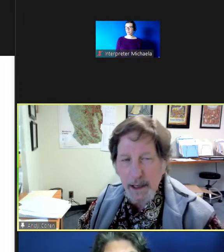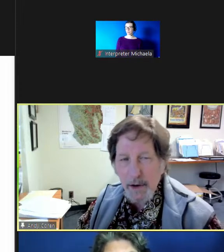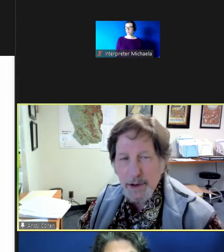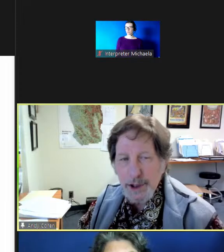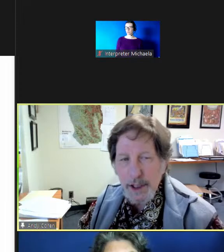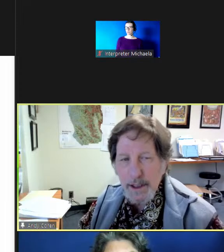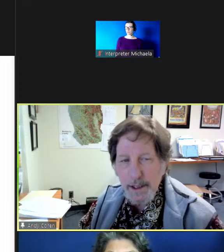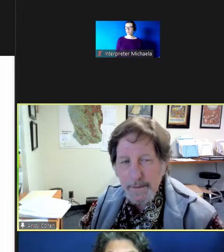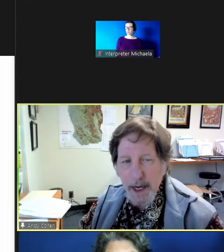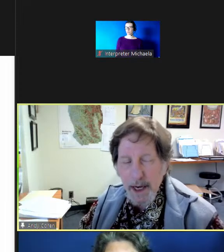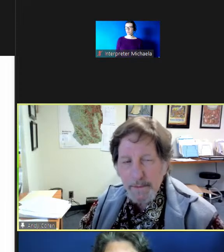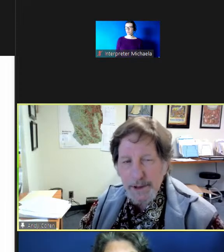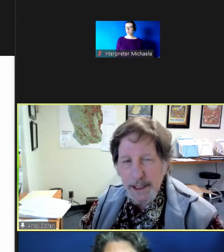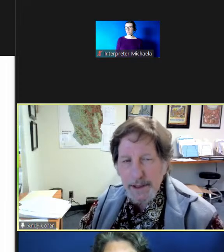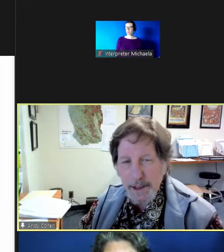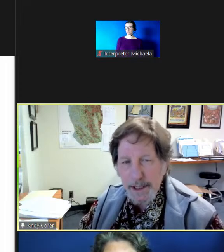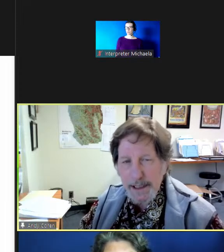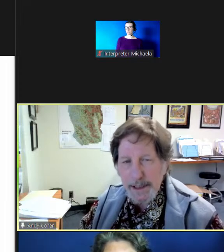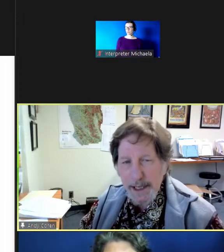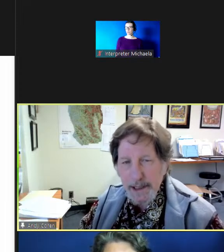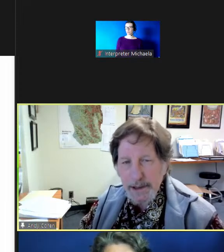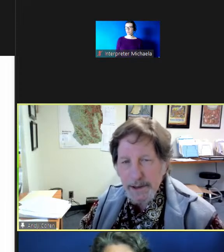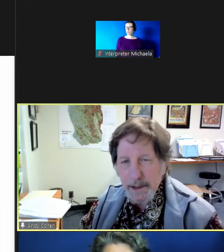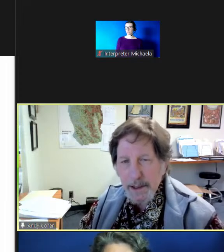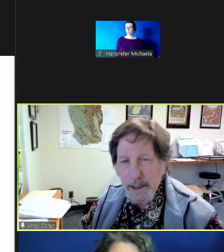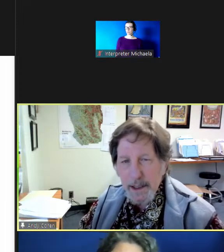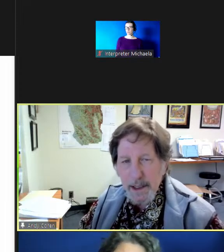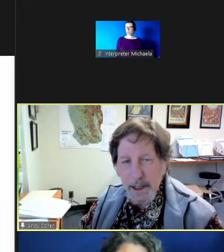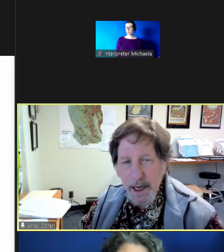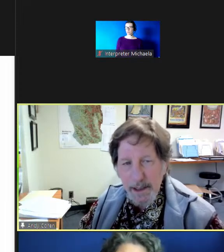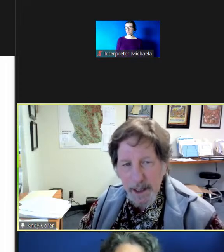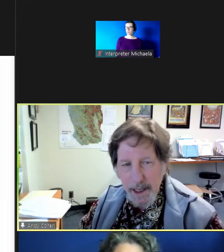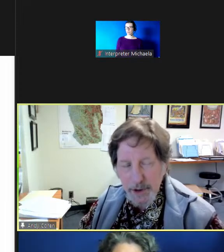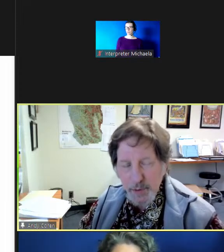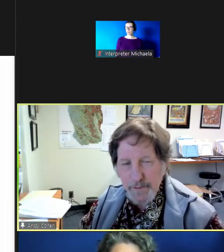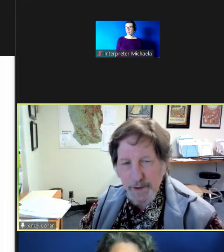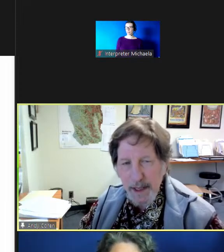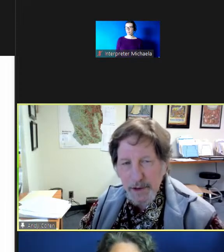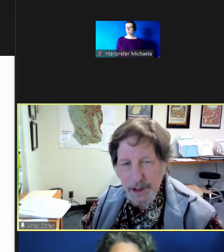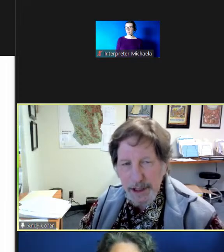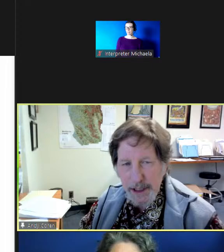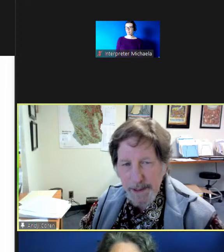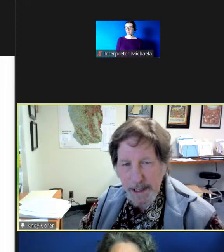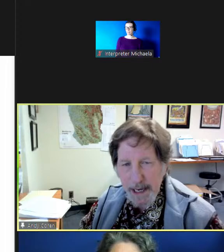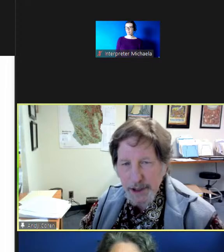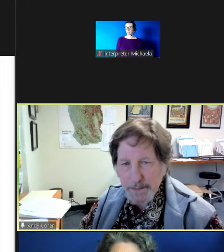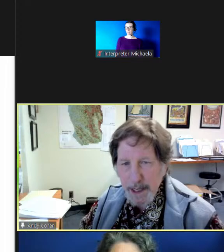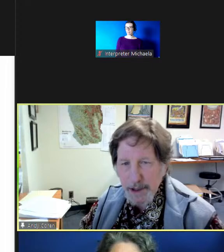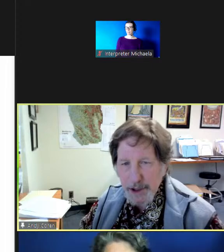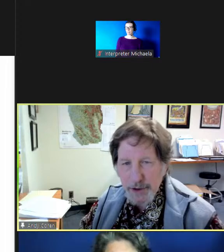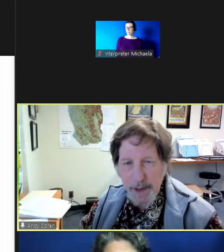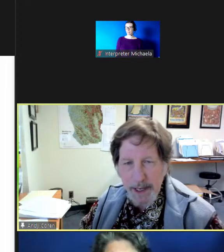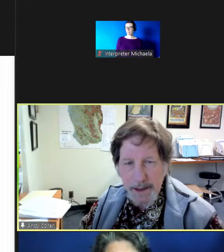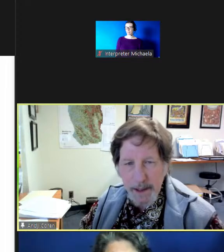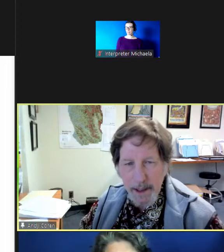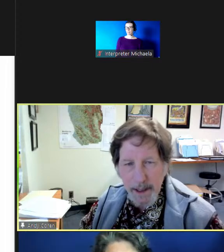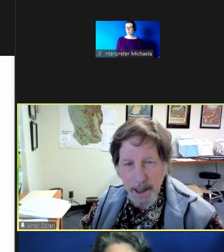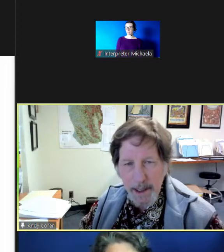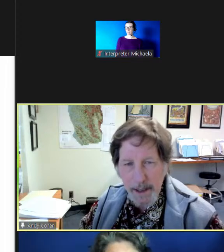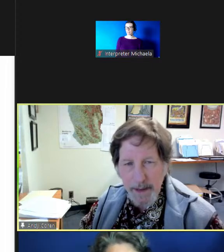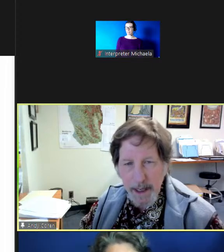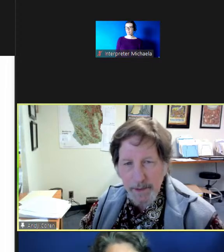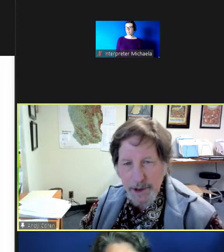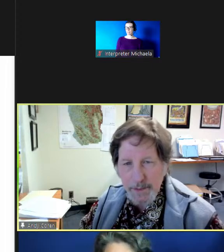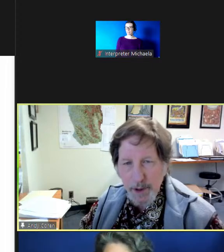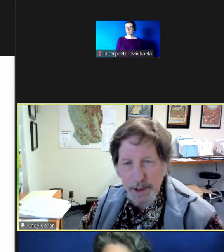Cal OSHA said that their ETS guidelines would follow CDPH, but I just read